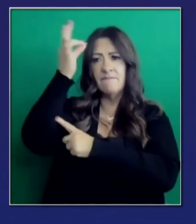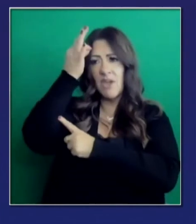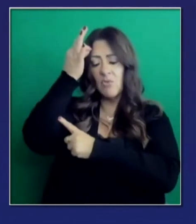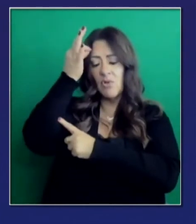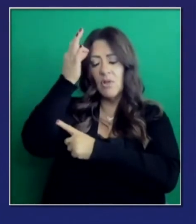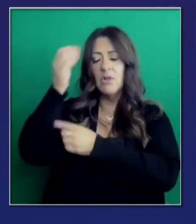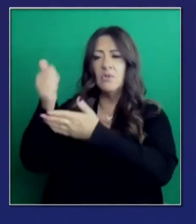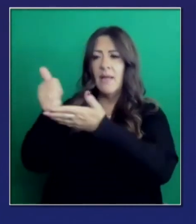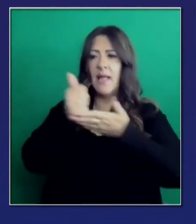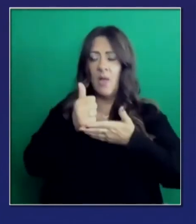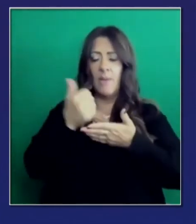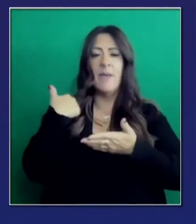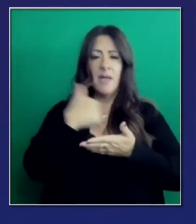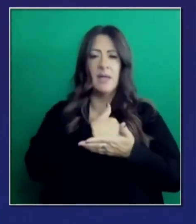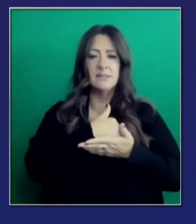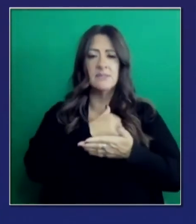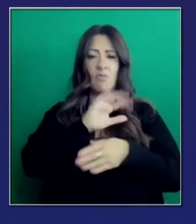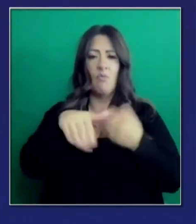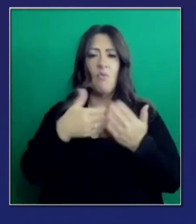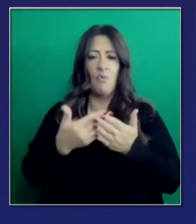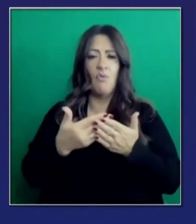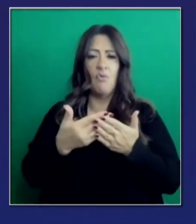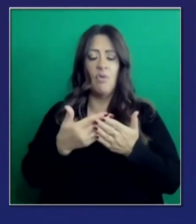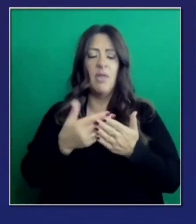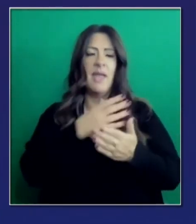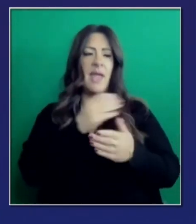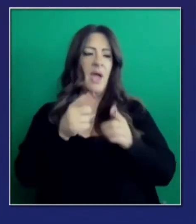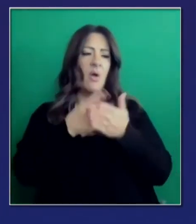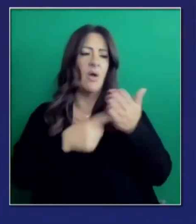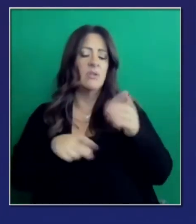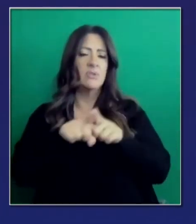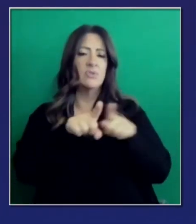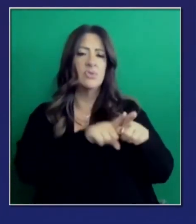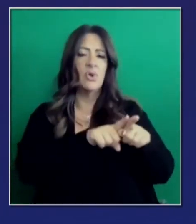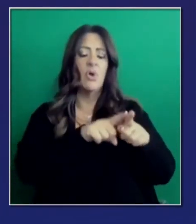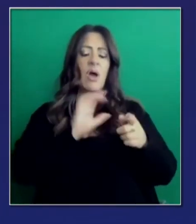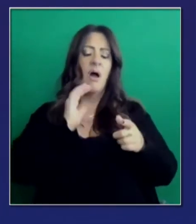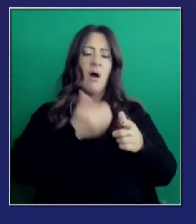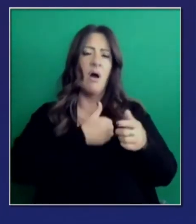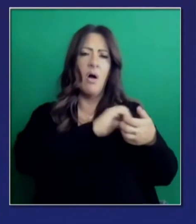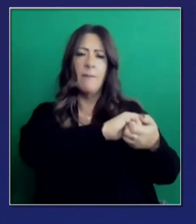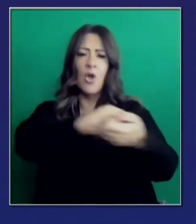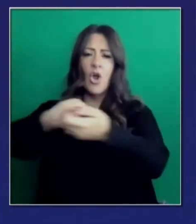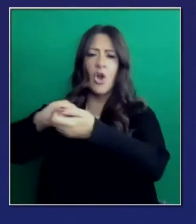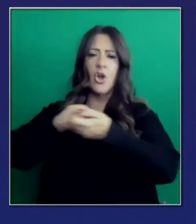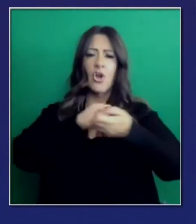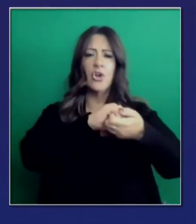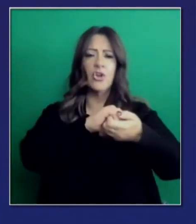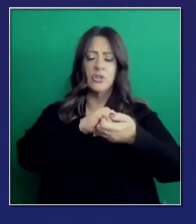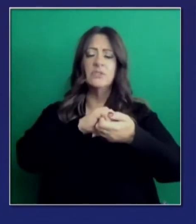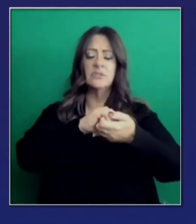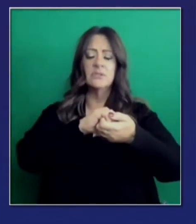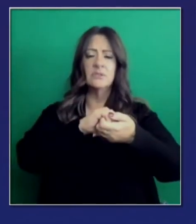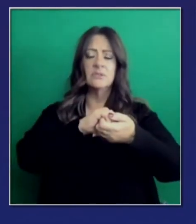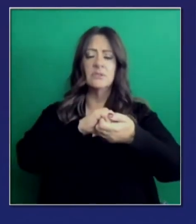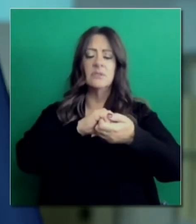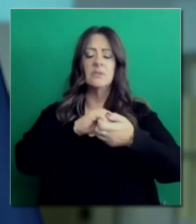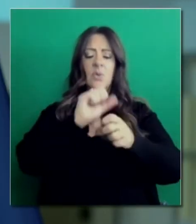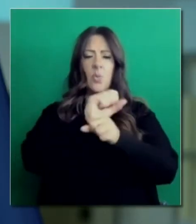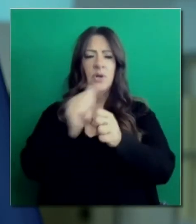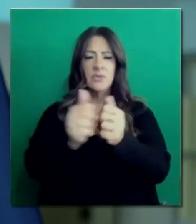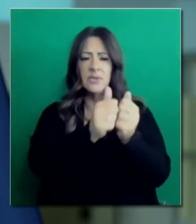with our county partners, our other healthcare partners, to make sure Californians get vaccinated as soon as possible.